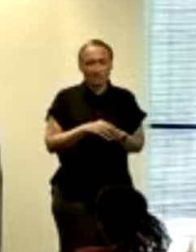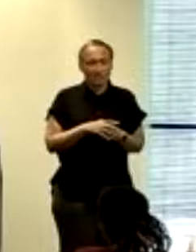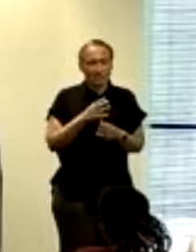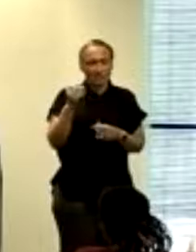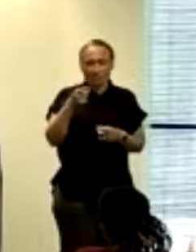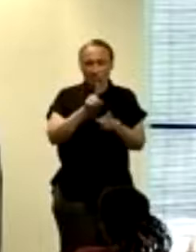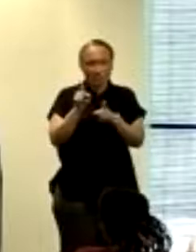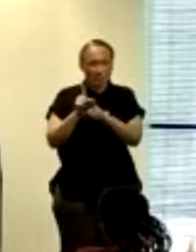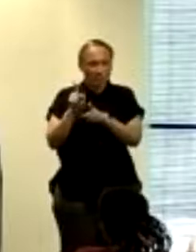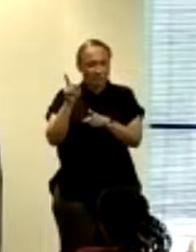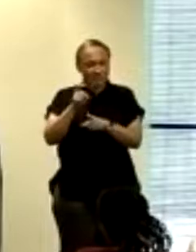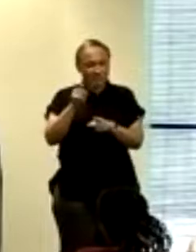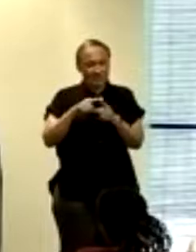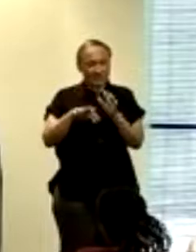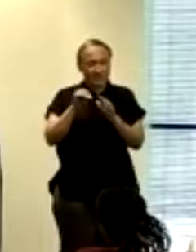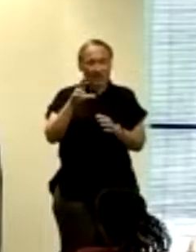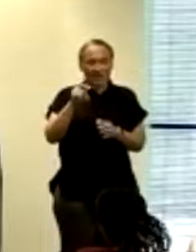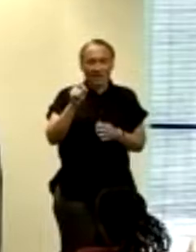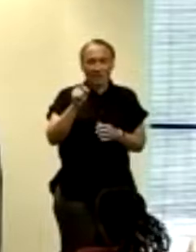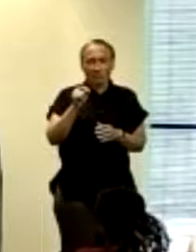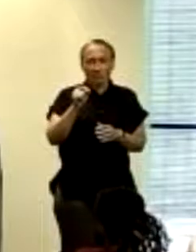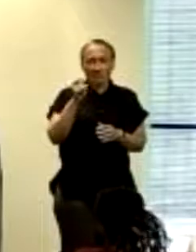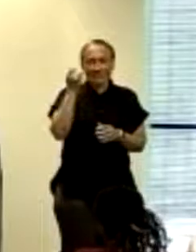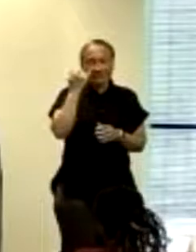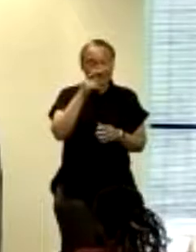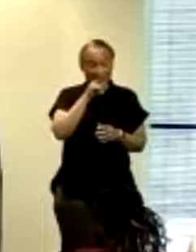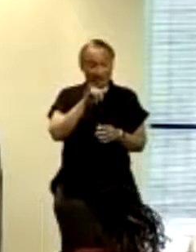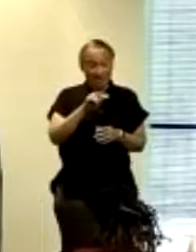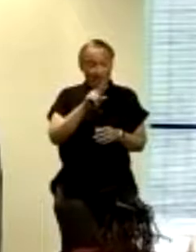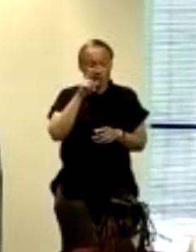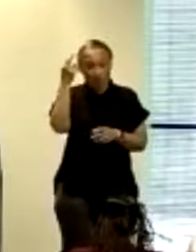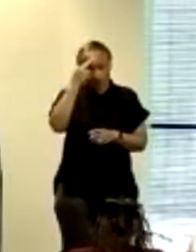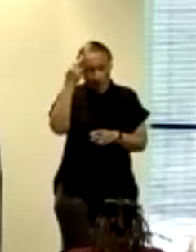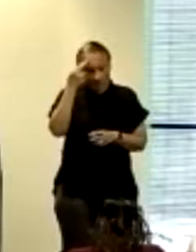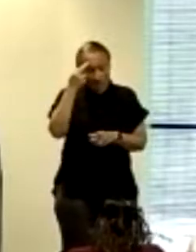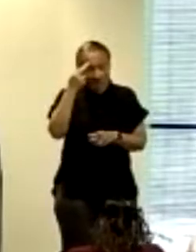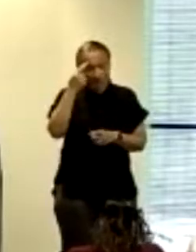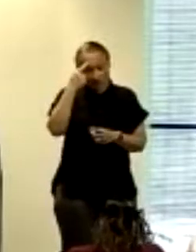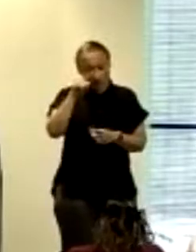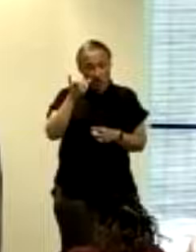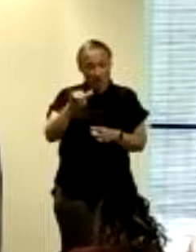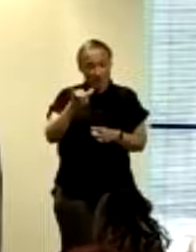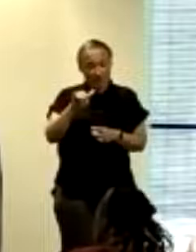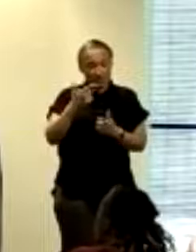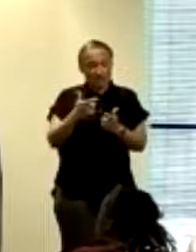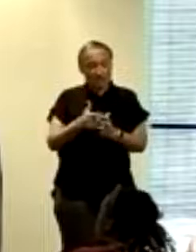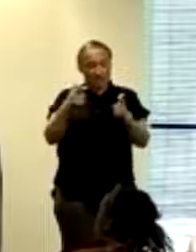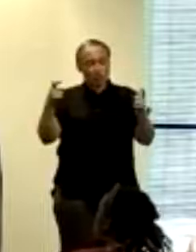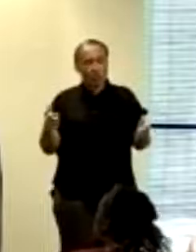And you also need to find out, is there a reason for the